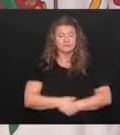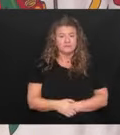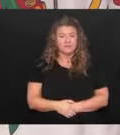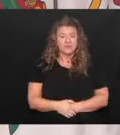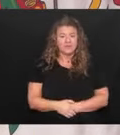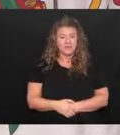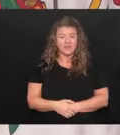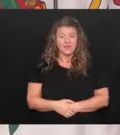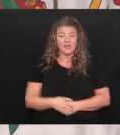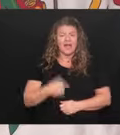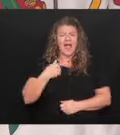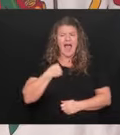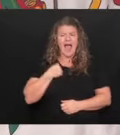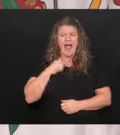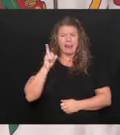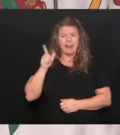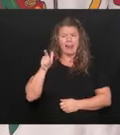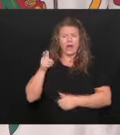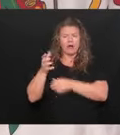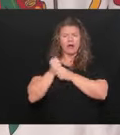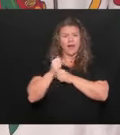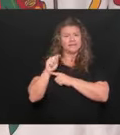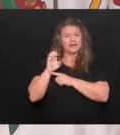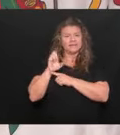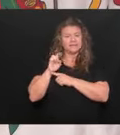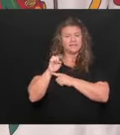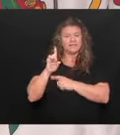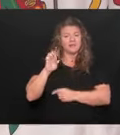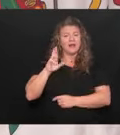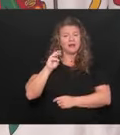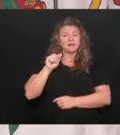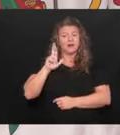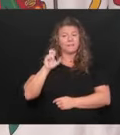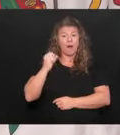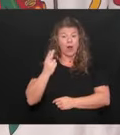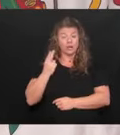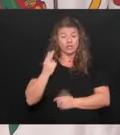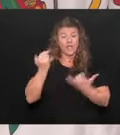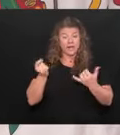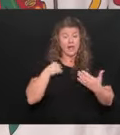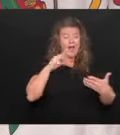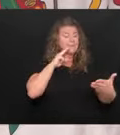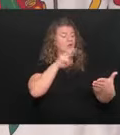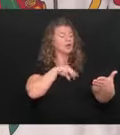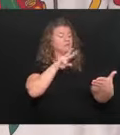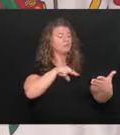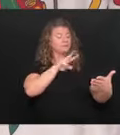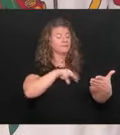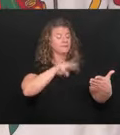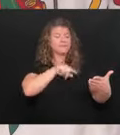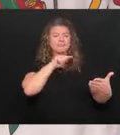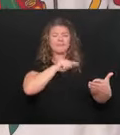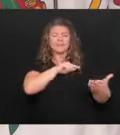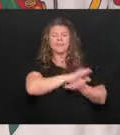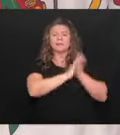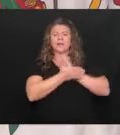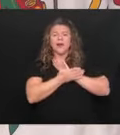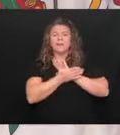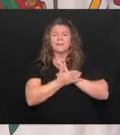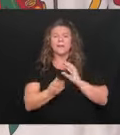got a text later, from Dr. Marsh that said, in looking at all this, this has become